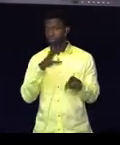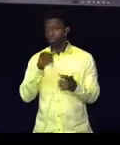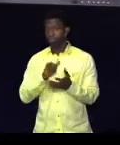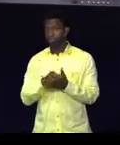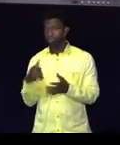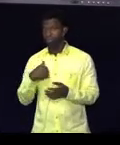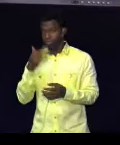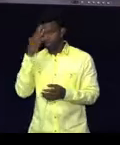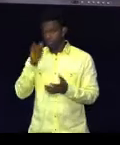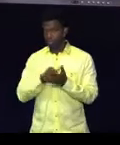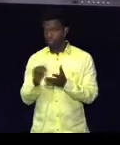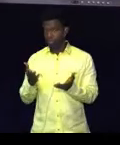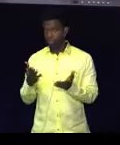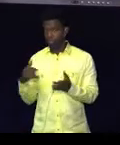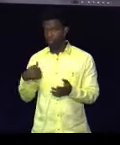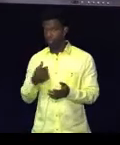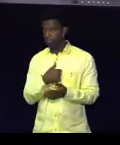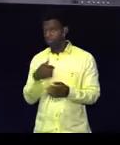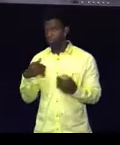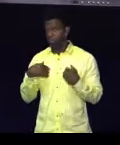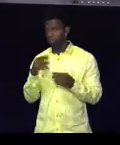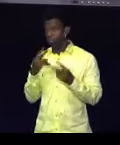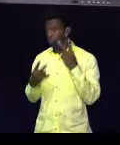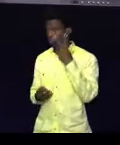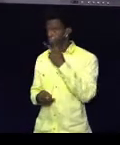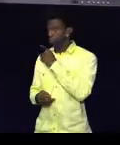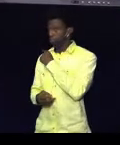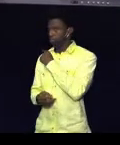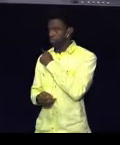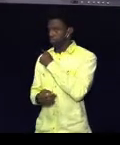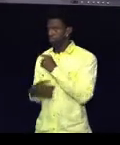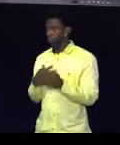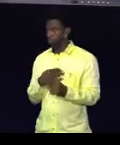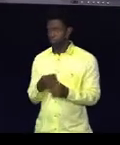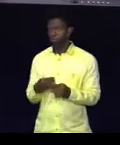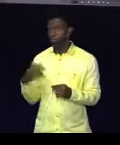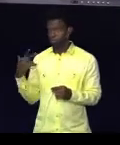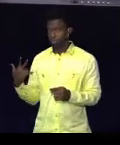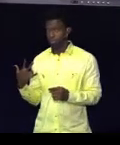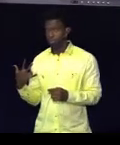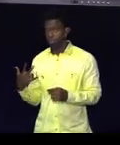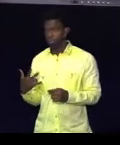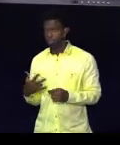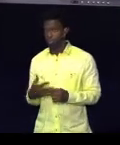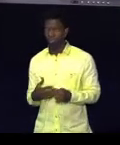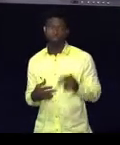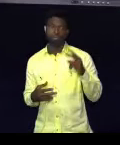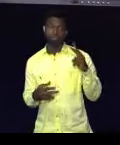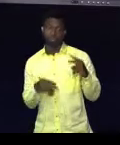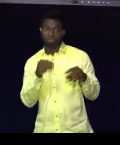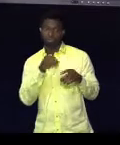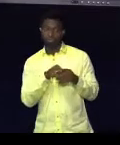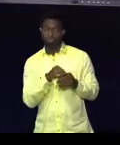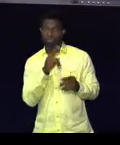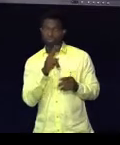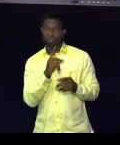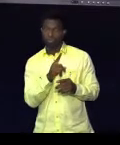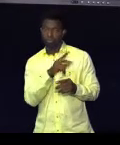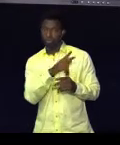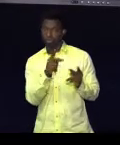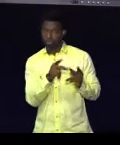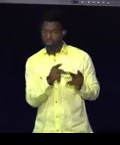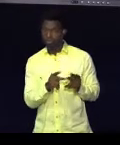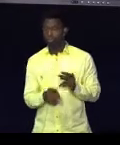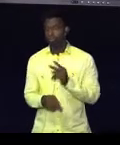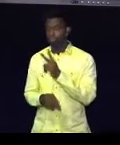that we observe that here we have 2 on this line, a column, and here we have 3. So this one has 2 in one place, this one has 2 in